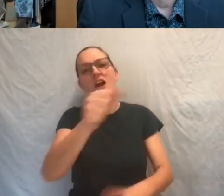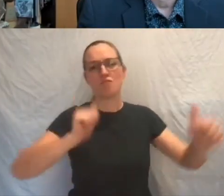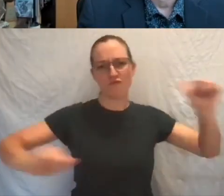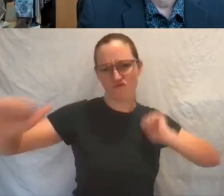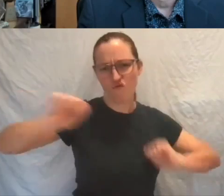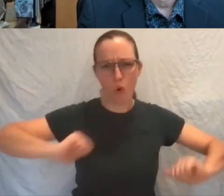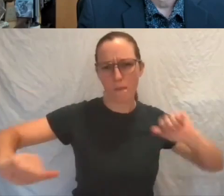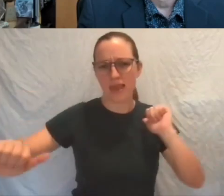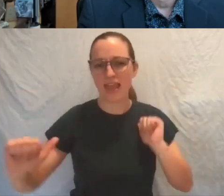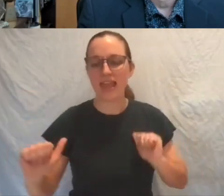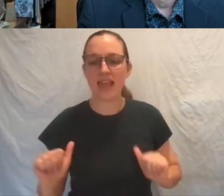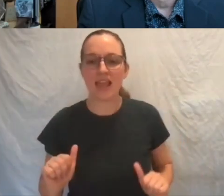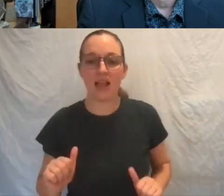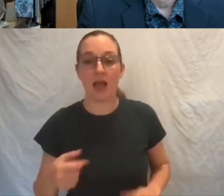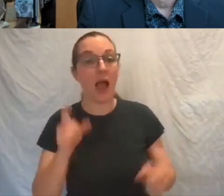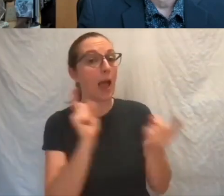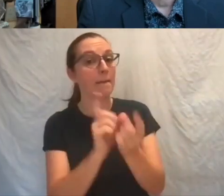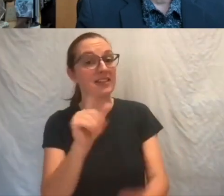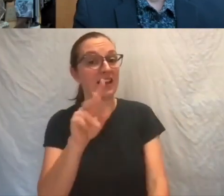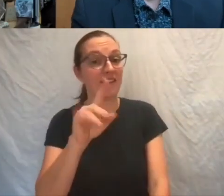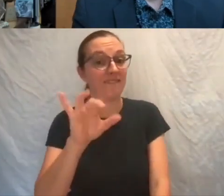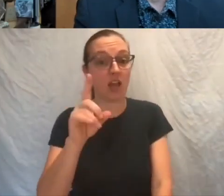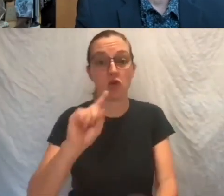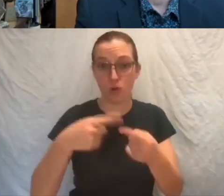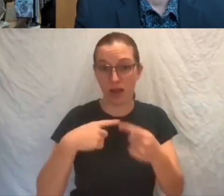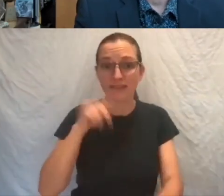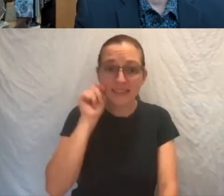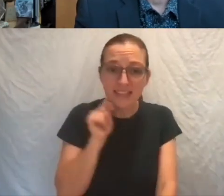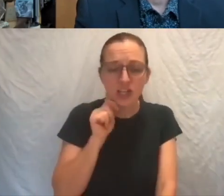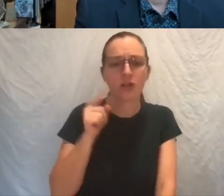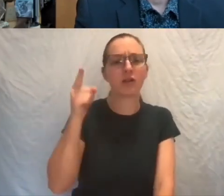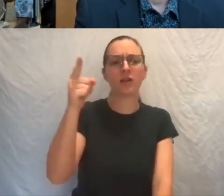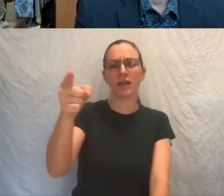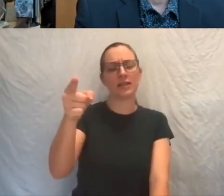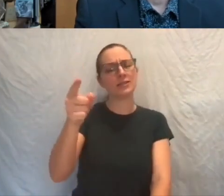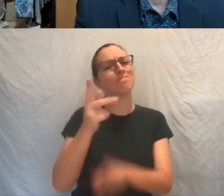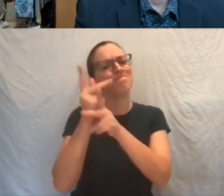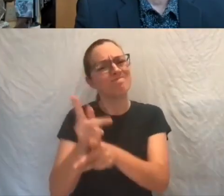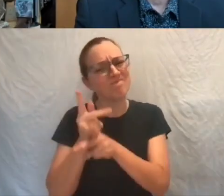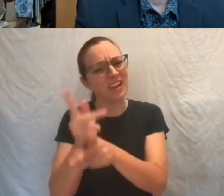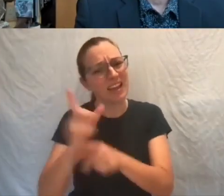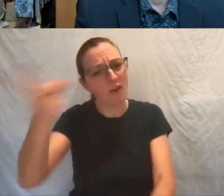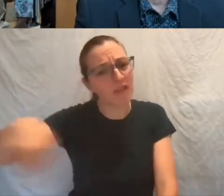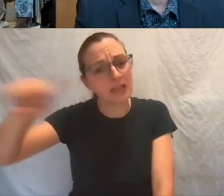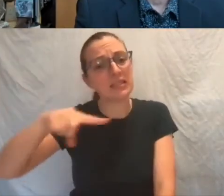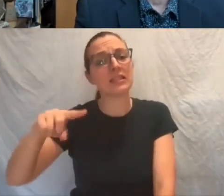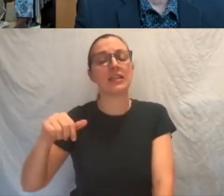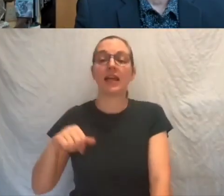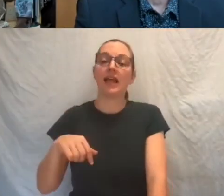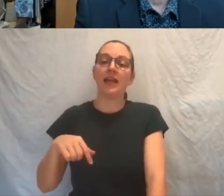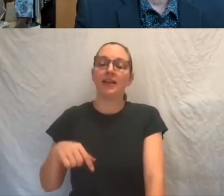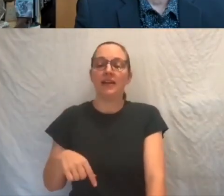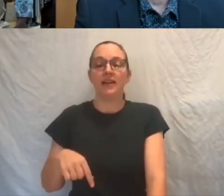I met David when I was a teenager. And David's always looked out for all of us. And this